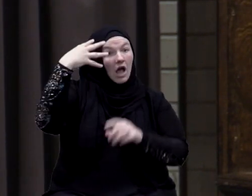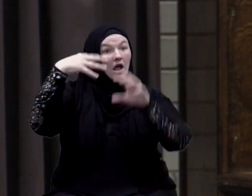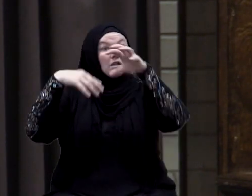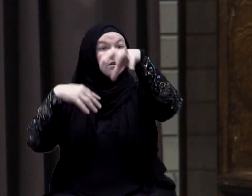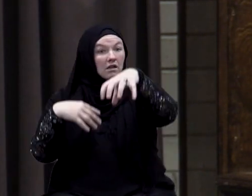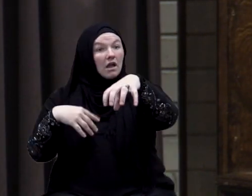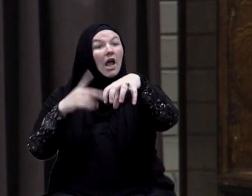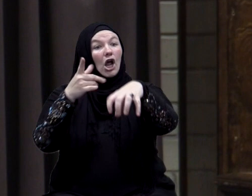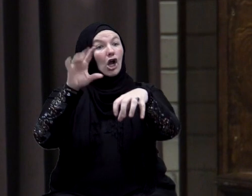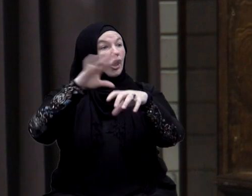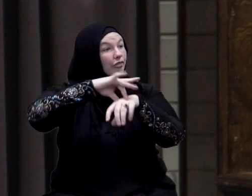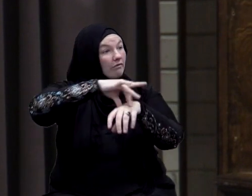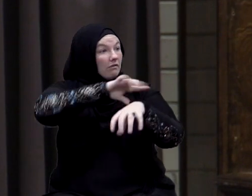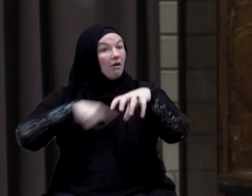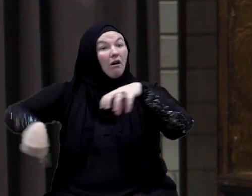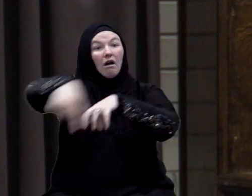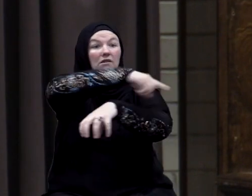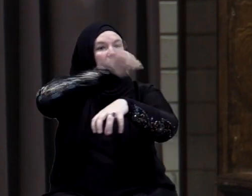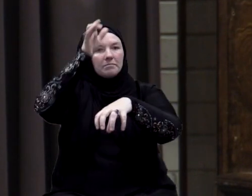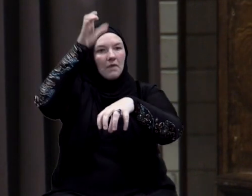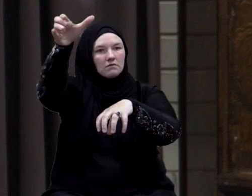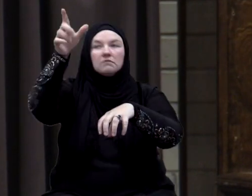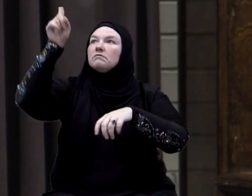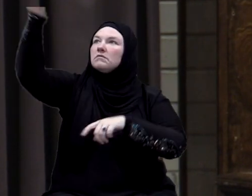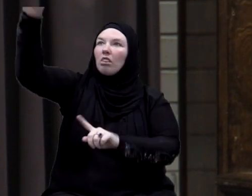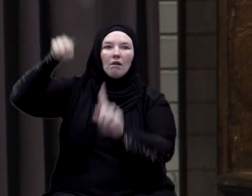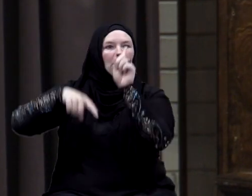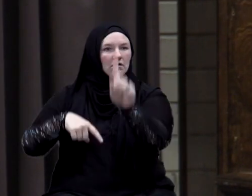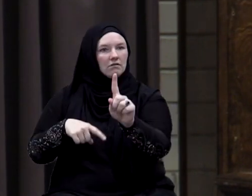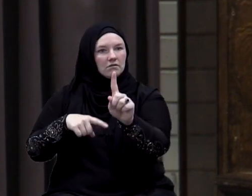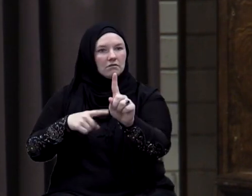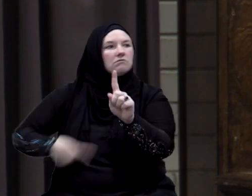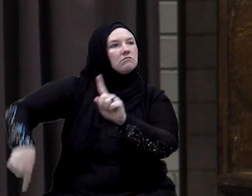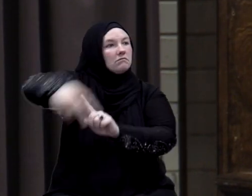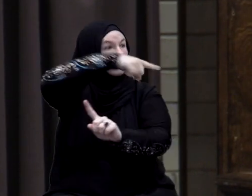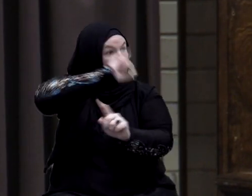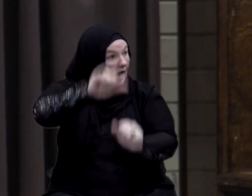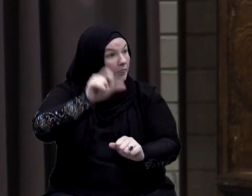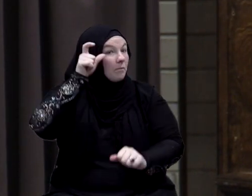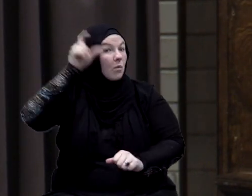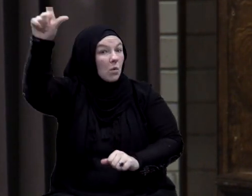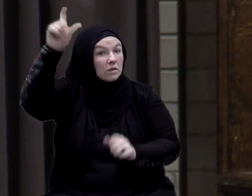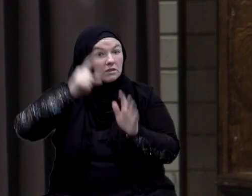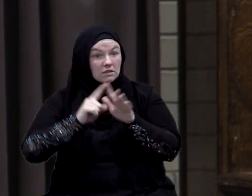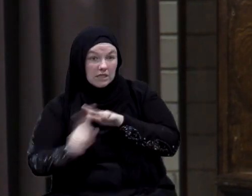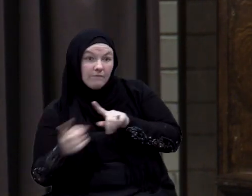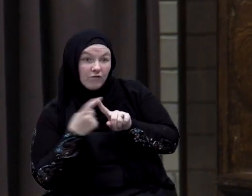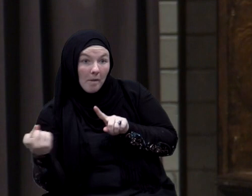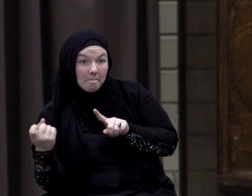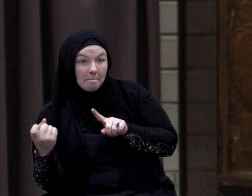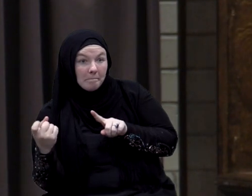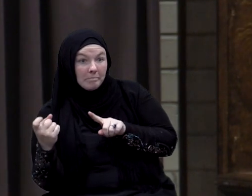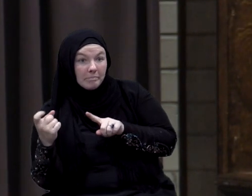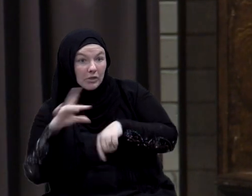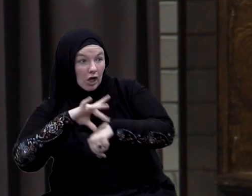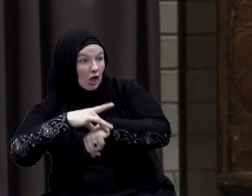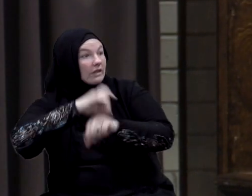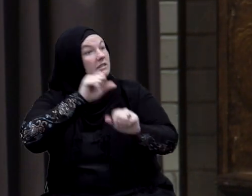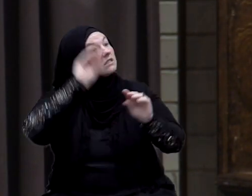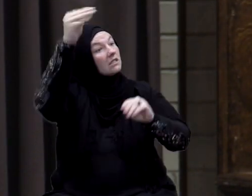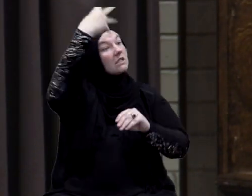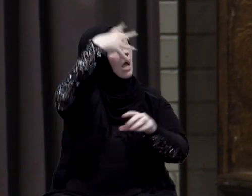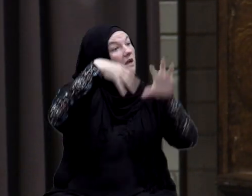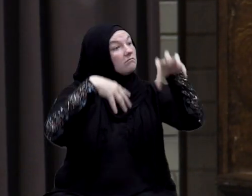that you cannot run away from Allah. Can the moon run away from the earth? Can the earth run away from the sun?